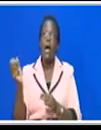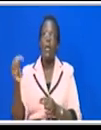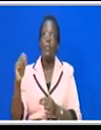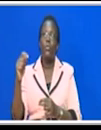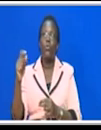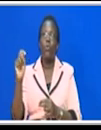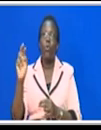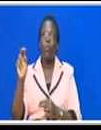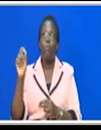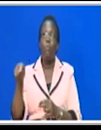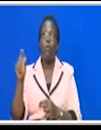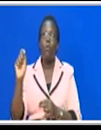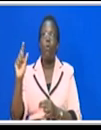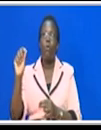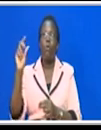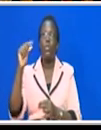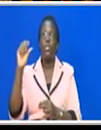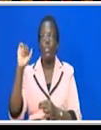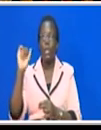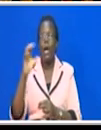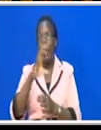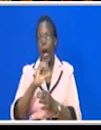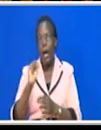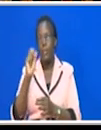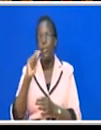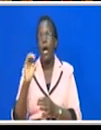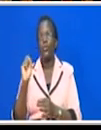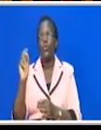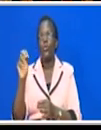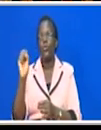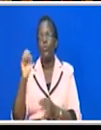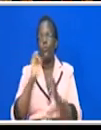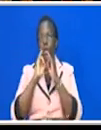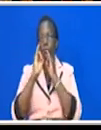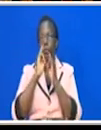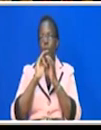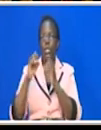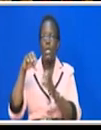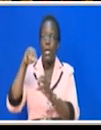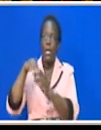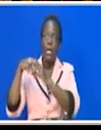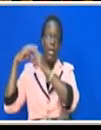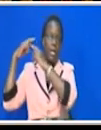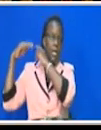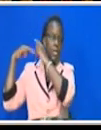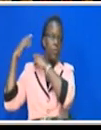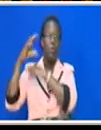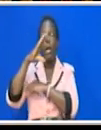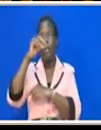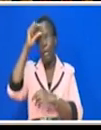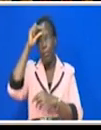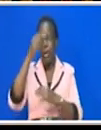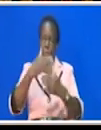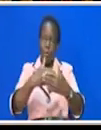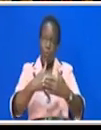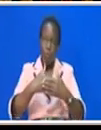in history and government. So before we look at what the question demands, we need to